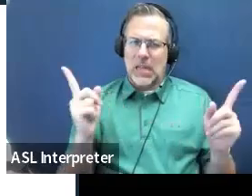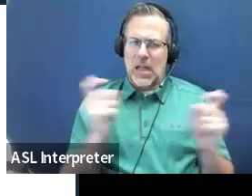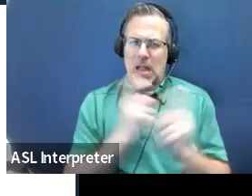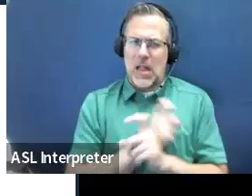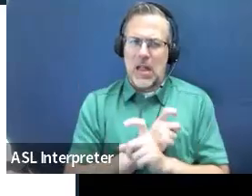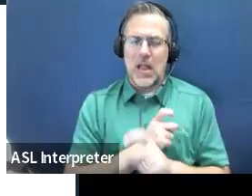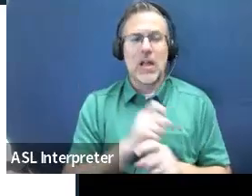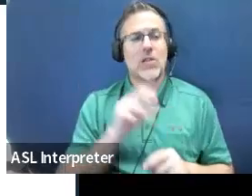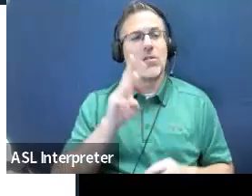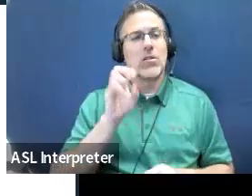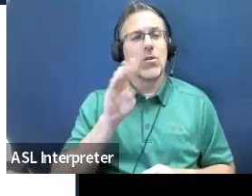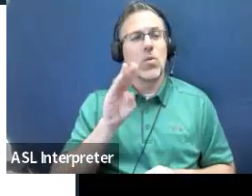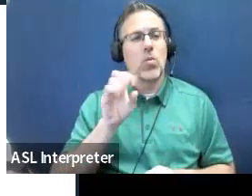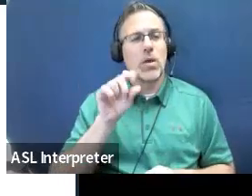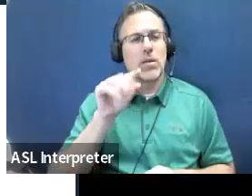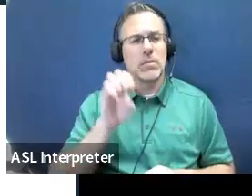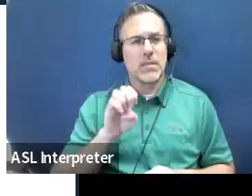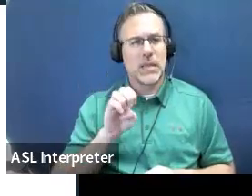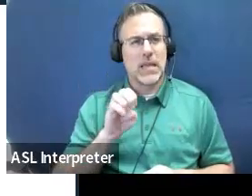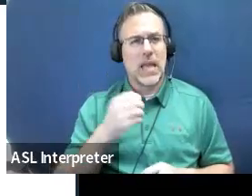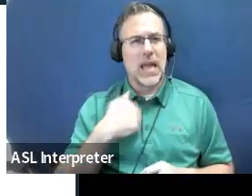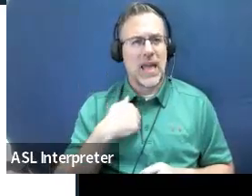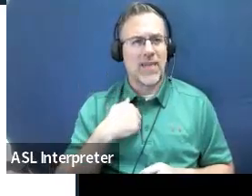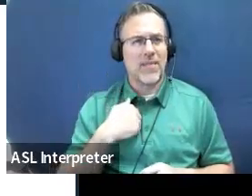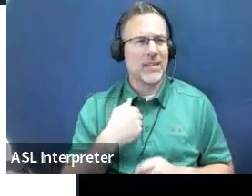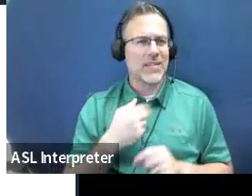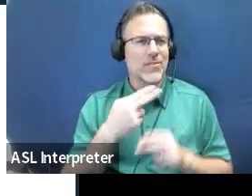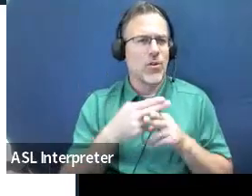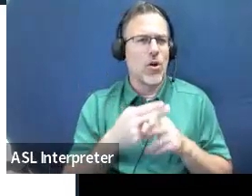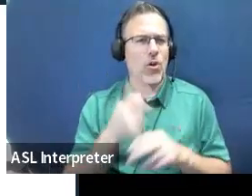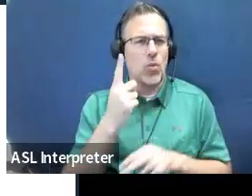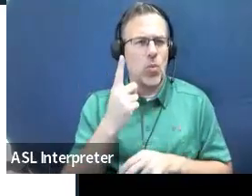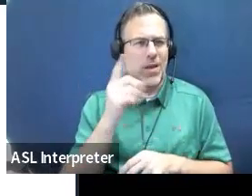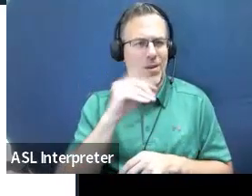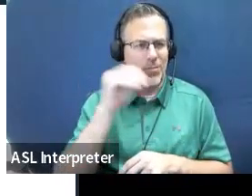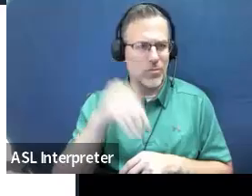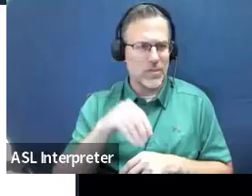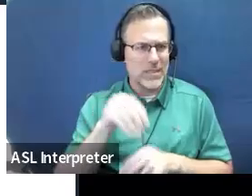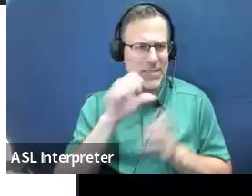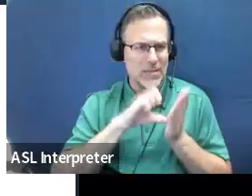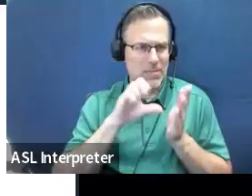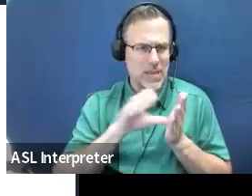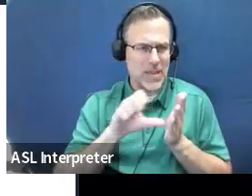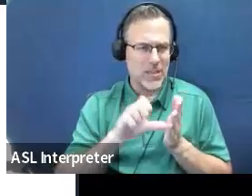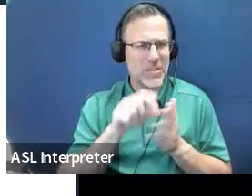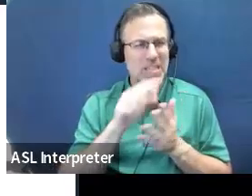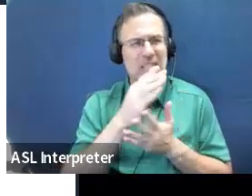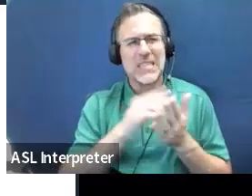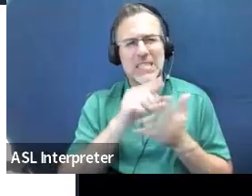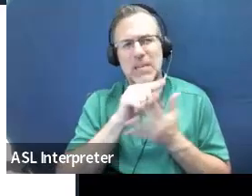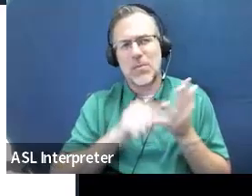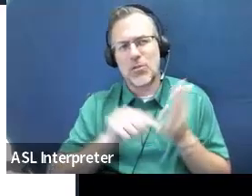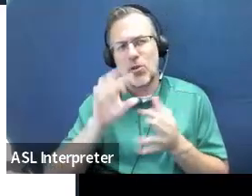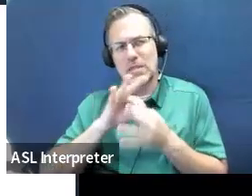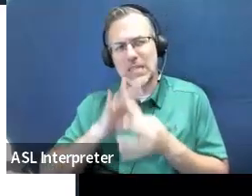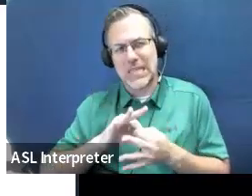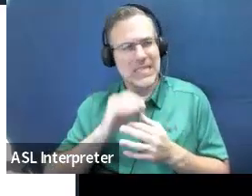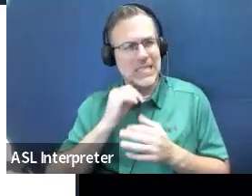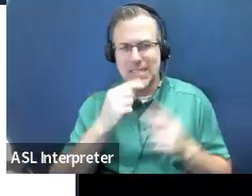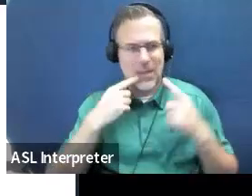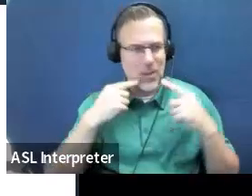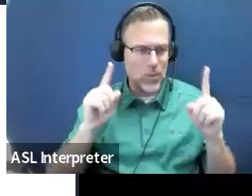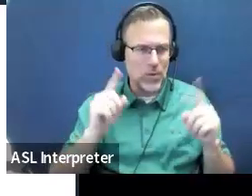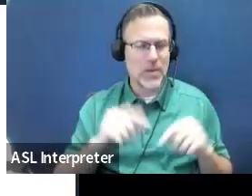that I have bookmarked, it's like the 1% page. And I know that the links there are broken. So then in